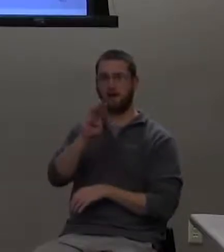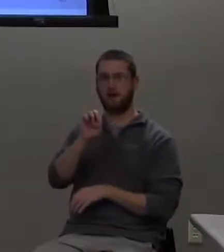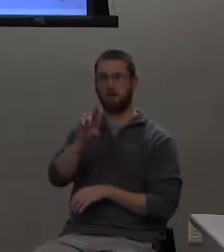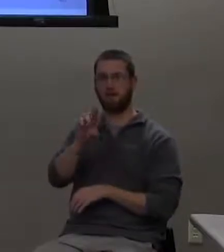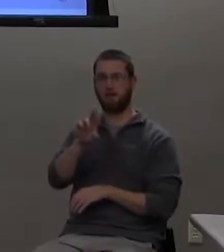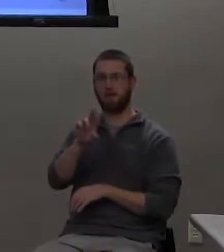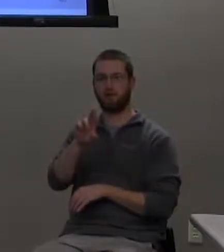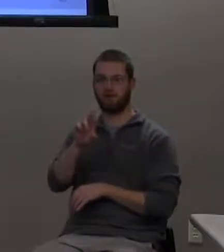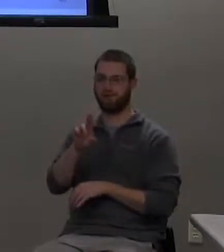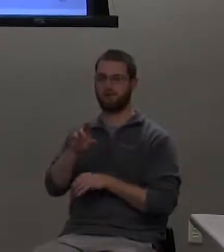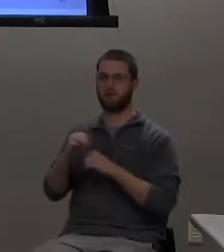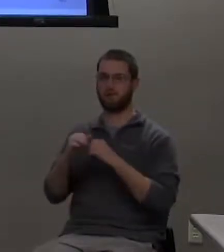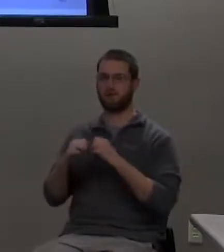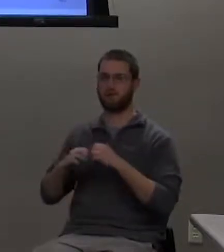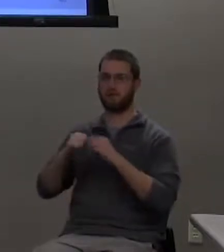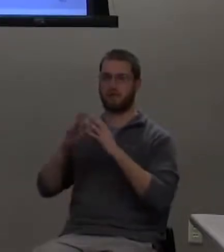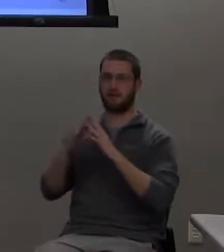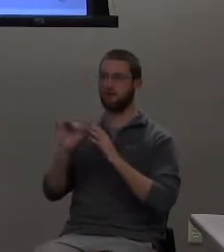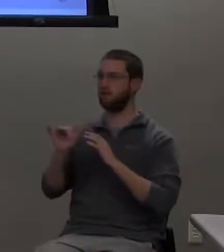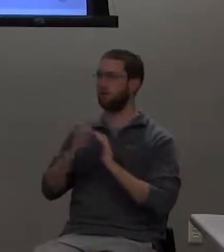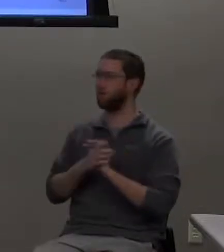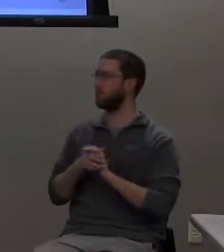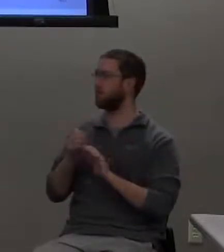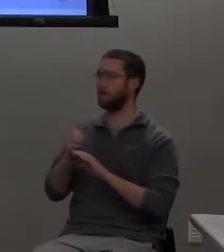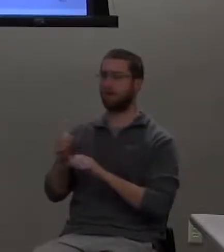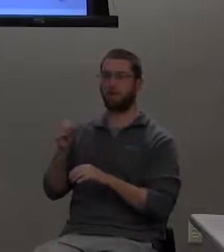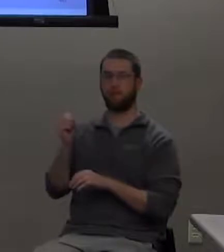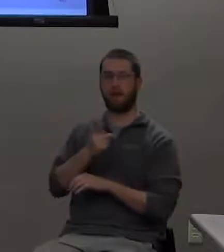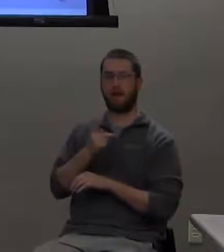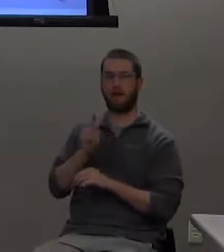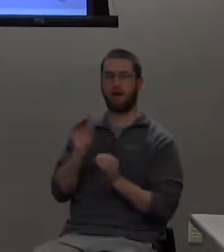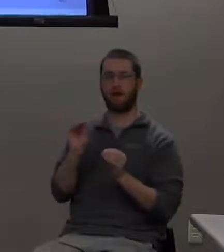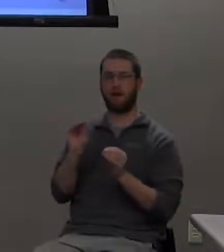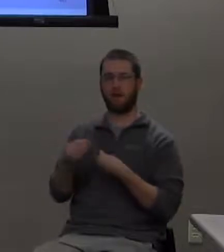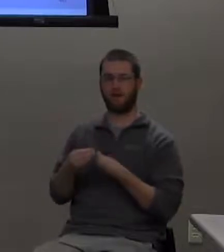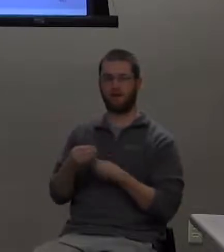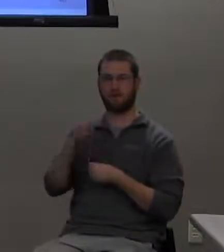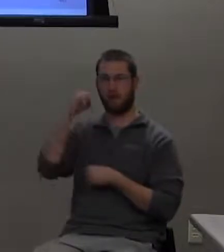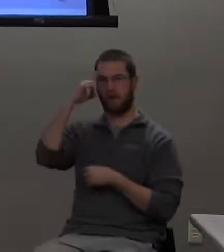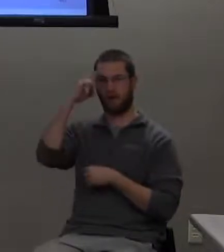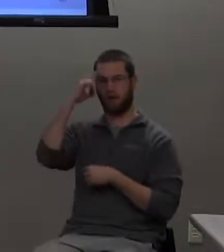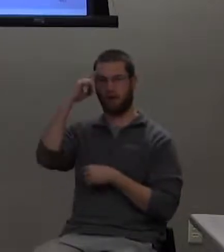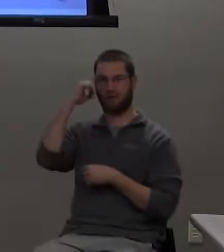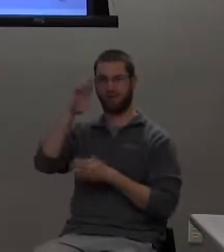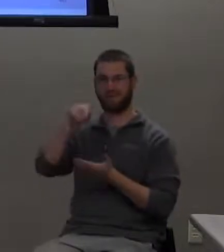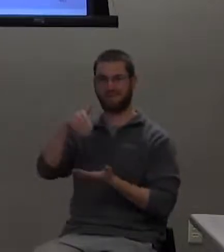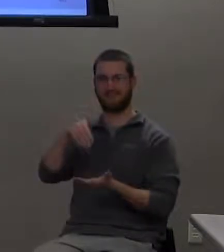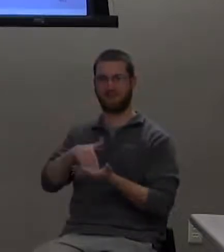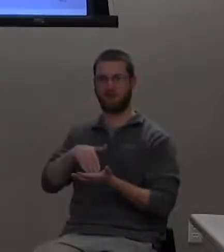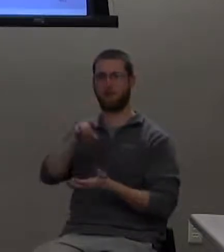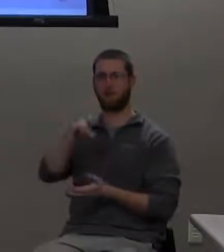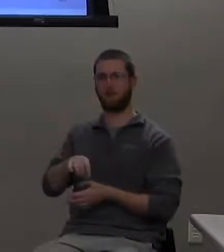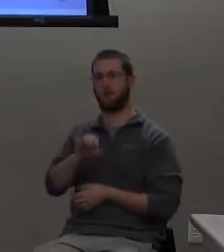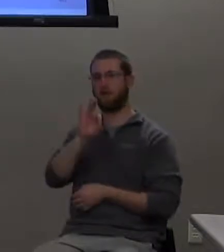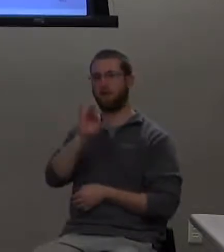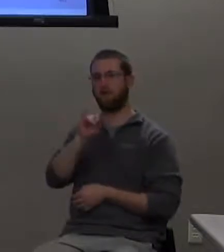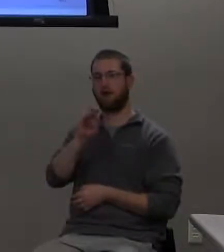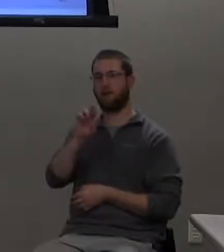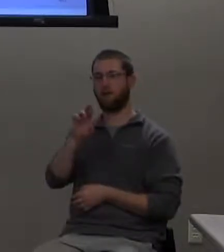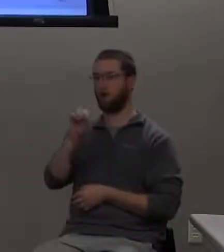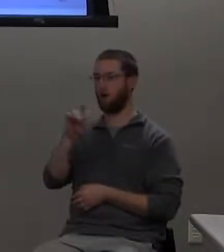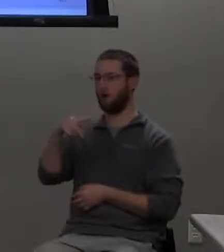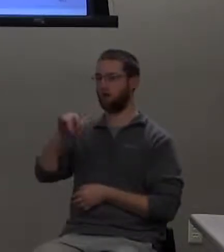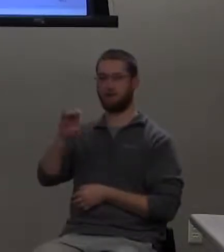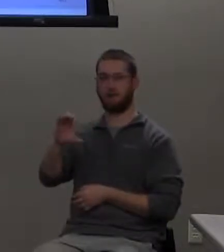down that back office, you know, brain center of it, you're going to need to have that asset capacity in